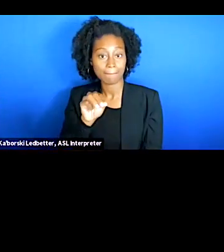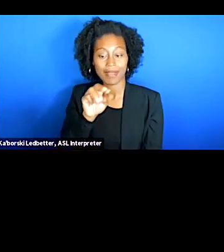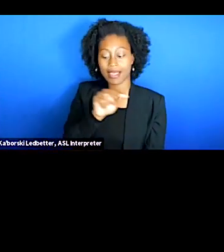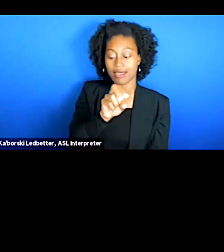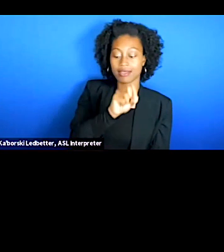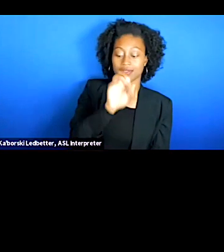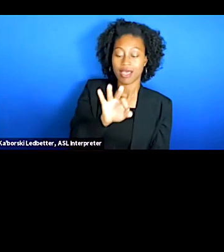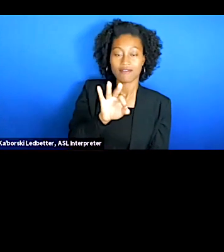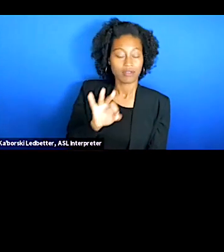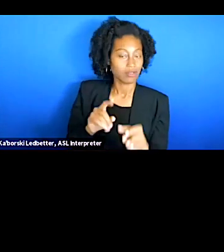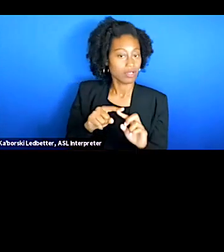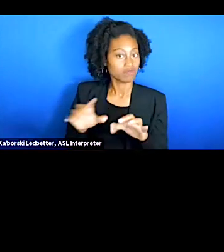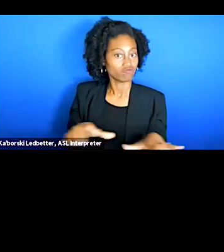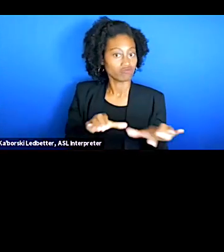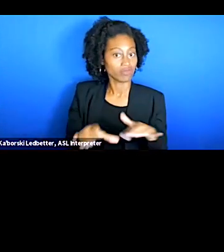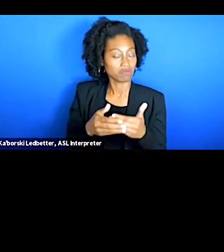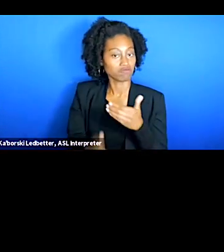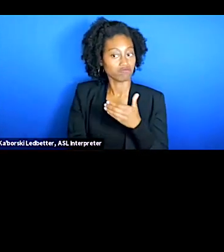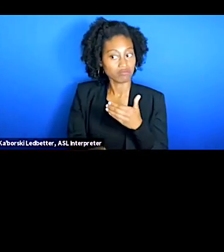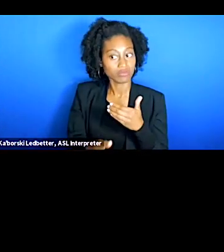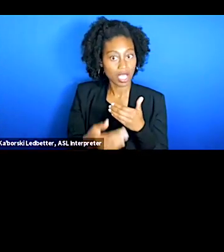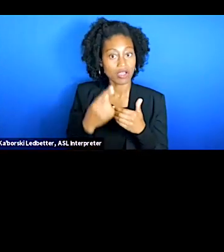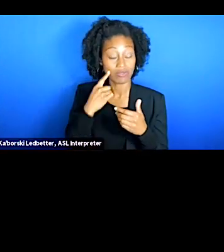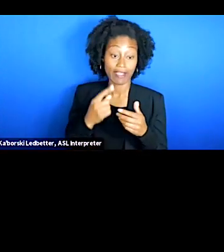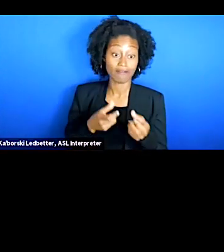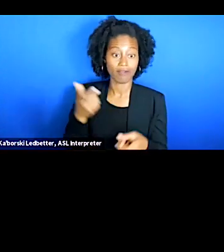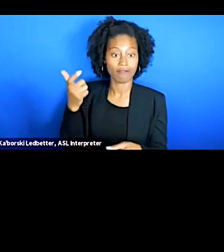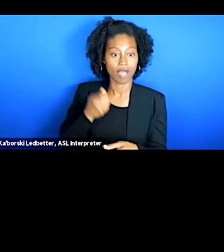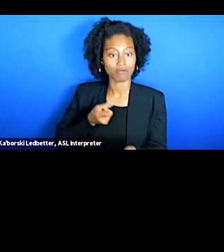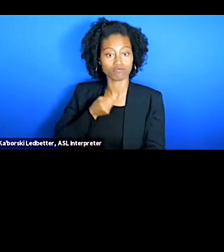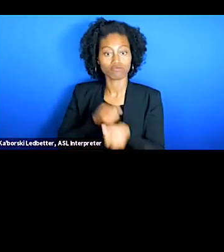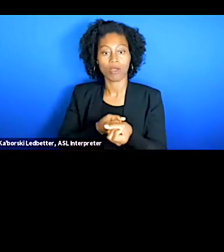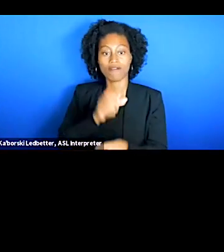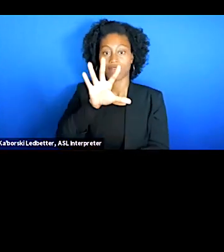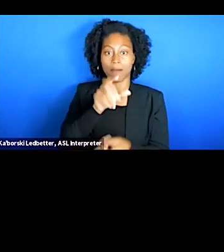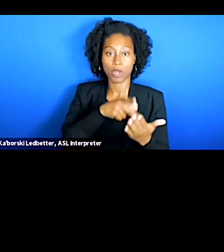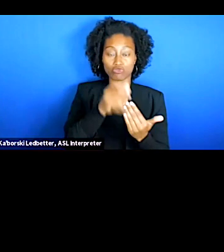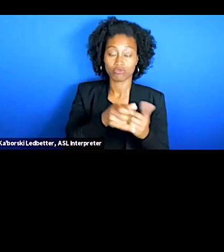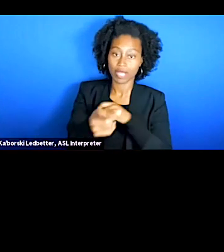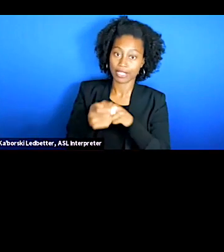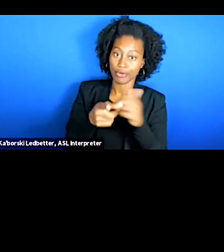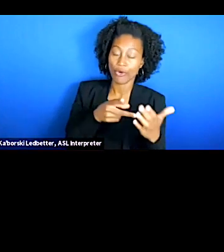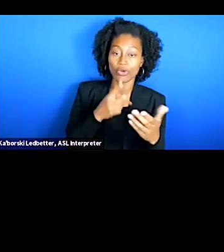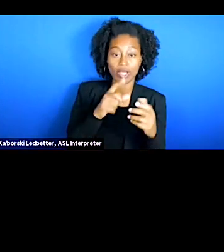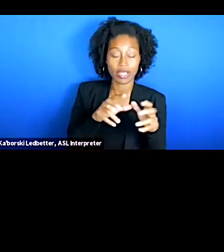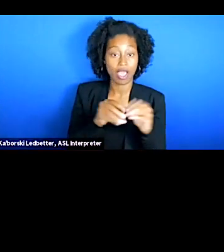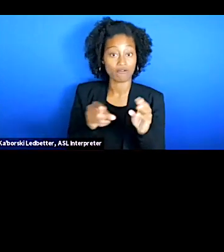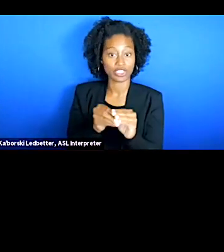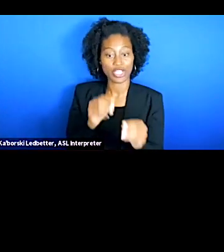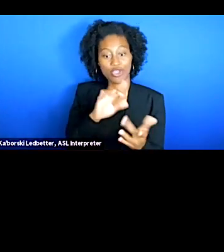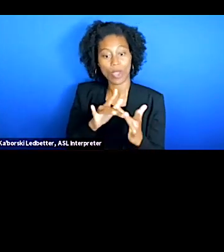of these recommendations, including funding at least 5 projects, such as annual conferences and web support